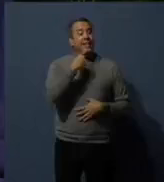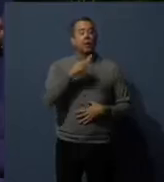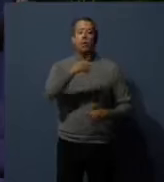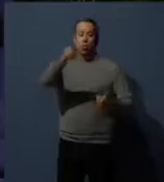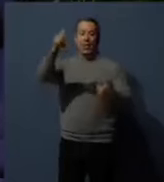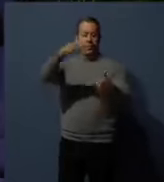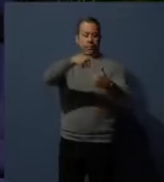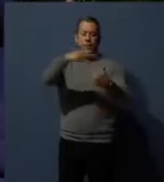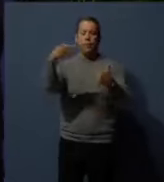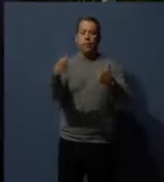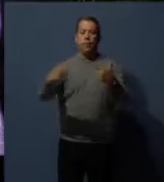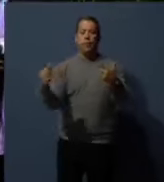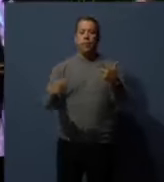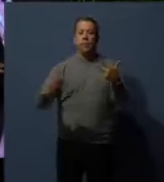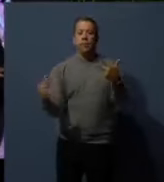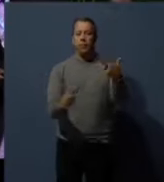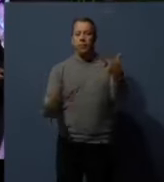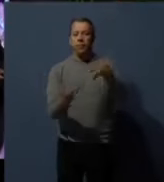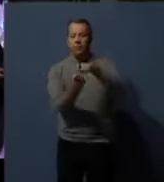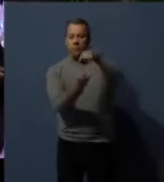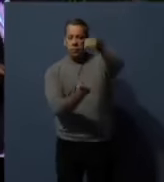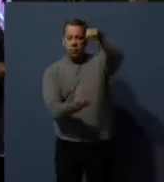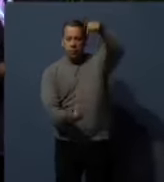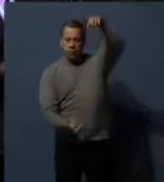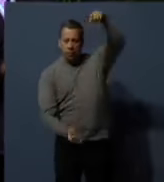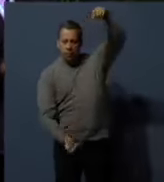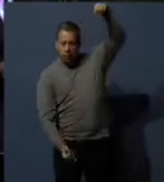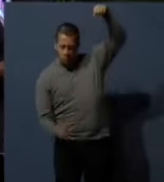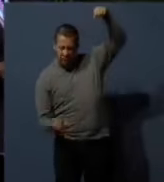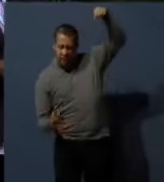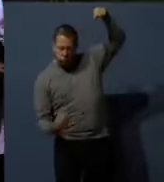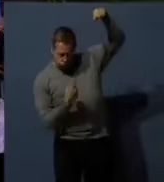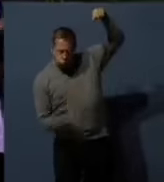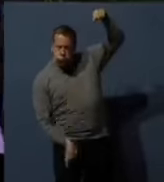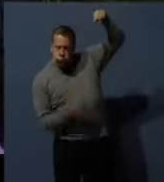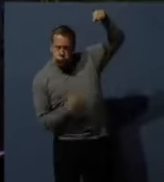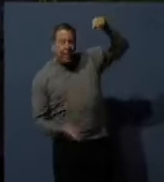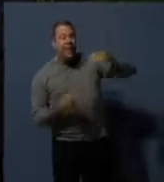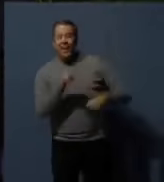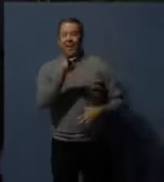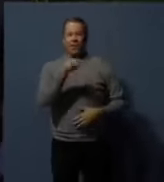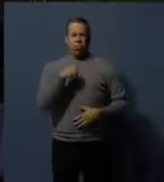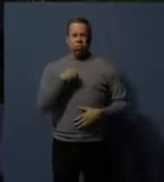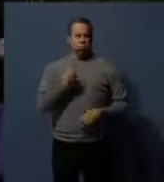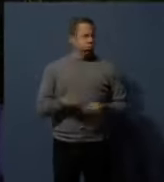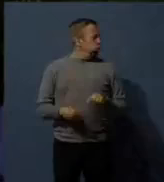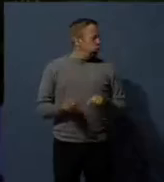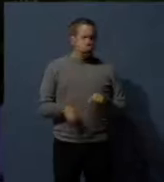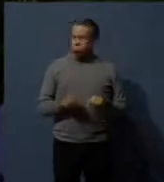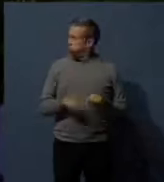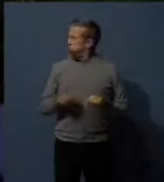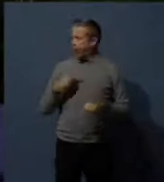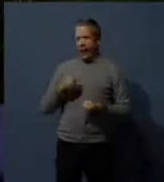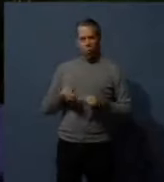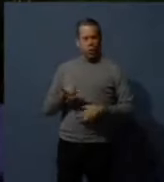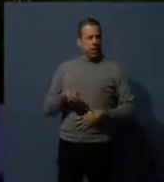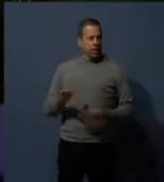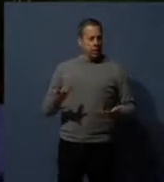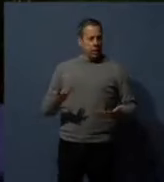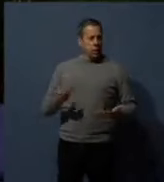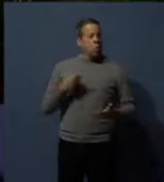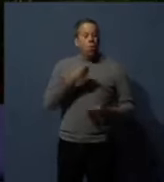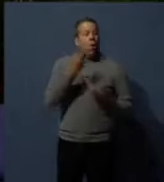need this and this and this and this and this and this and this and every this you add, guess what you're doing? You're eliminating people from even wanting to be part of